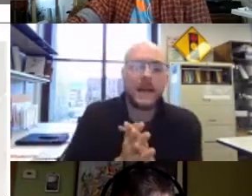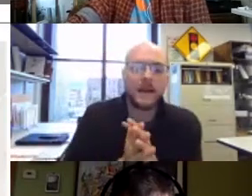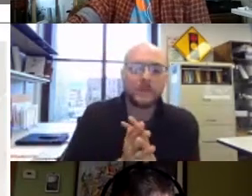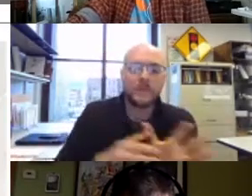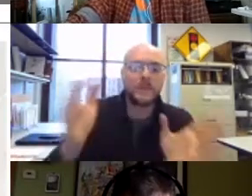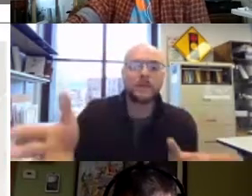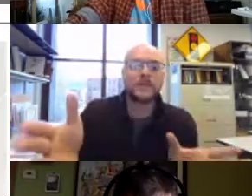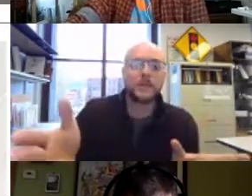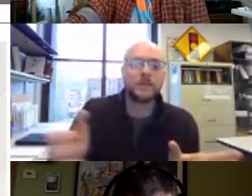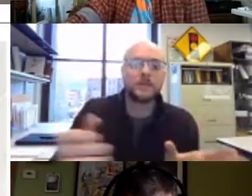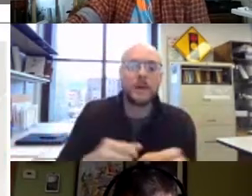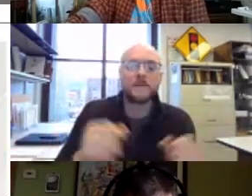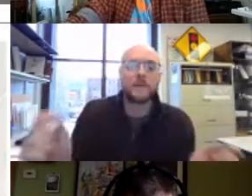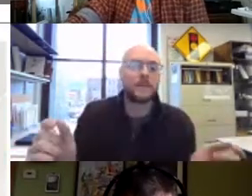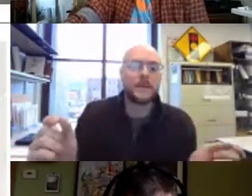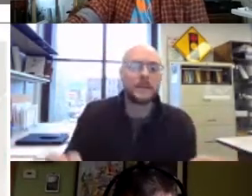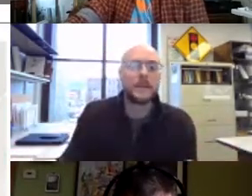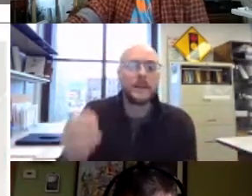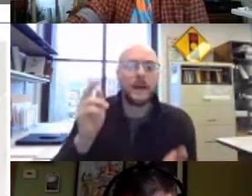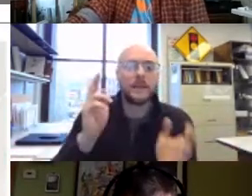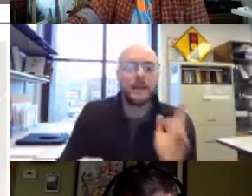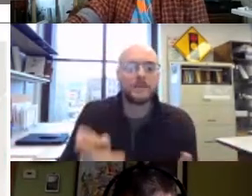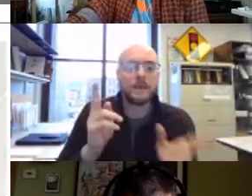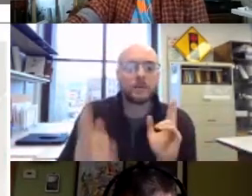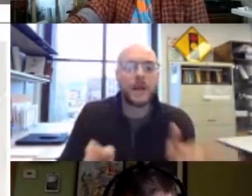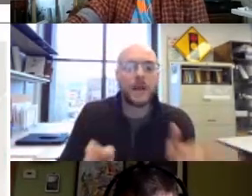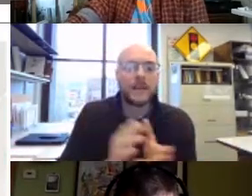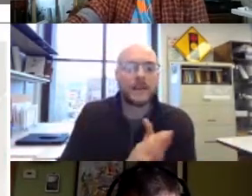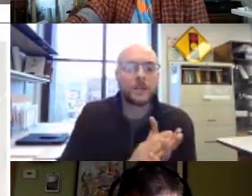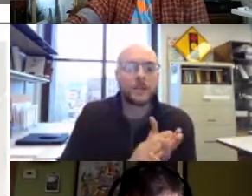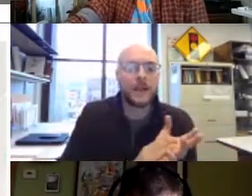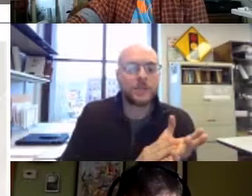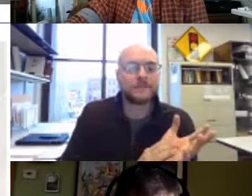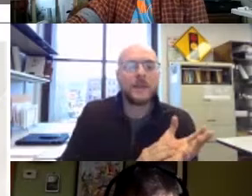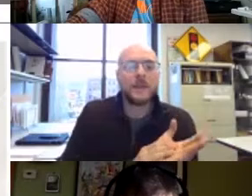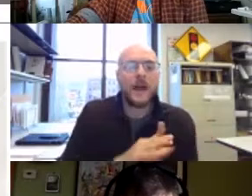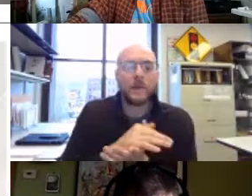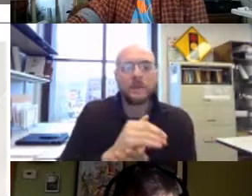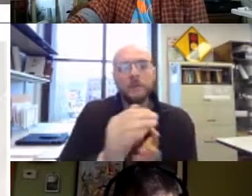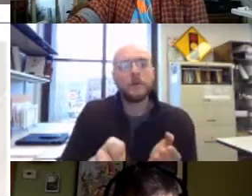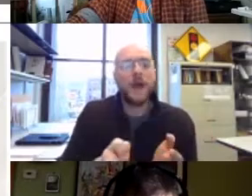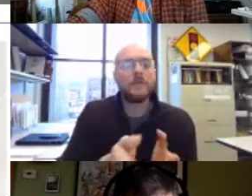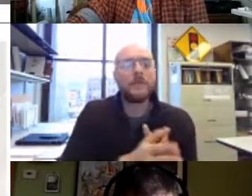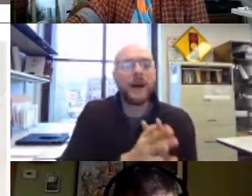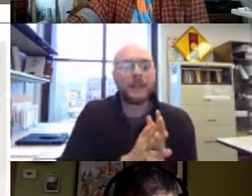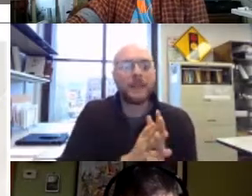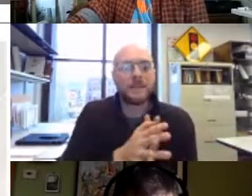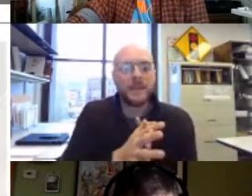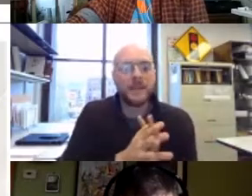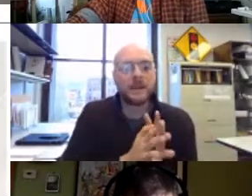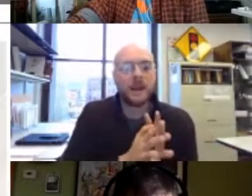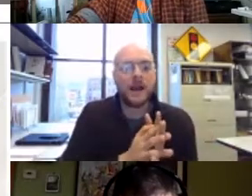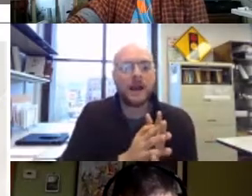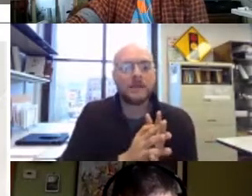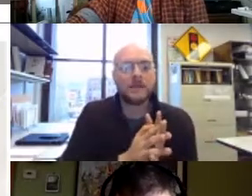previous typical section, buffered bike lanes, the same single driving lane in each direction. We do have a